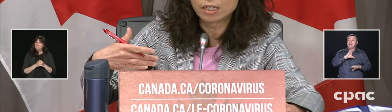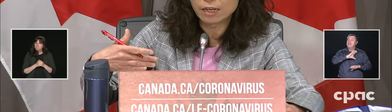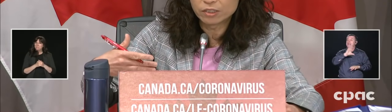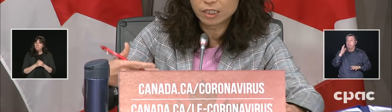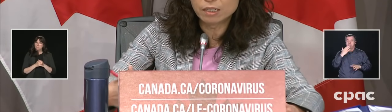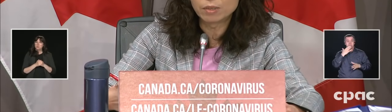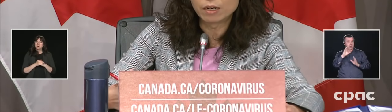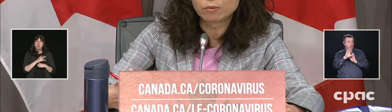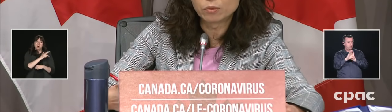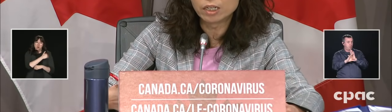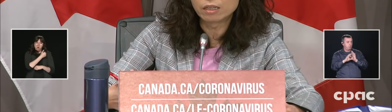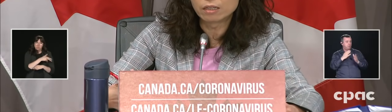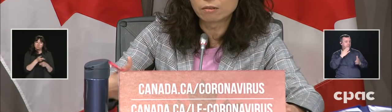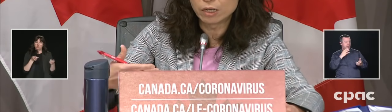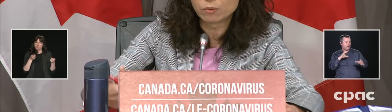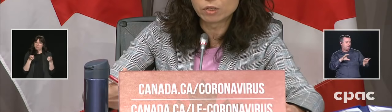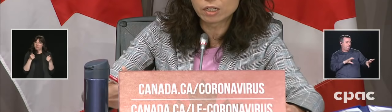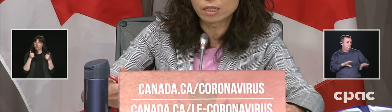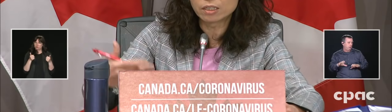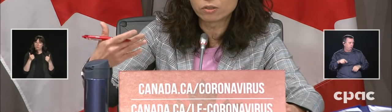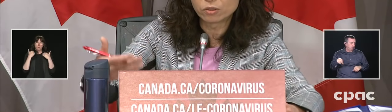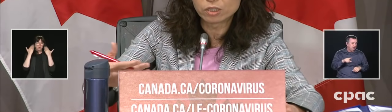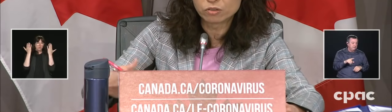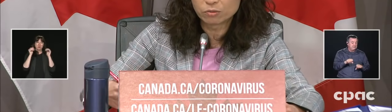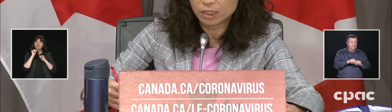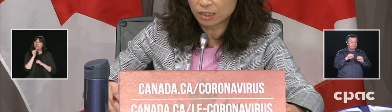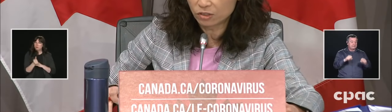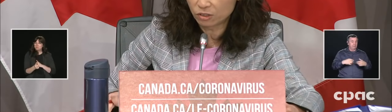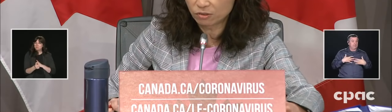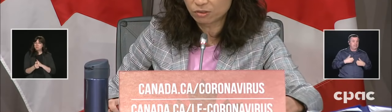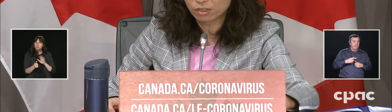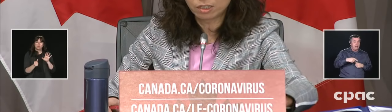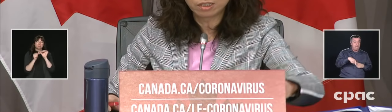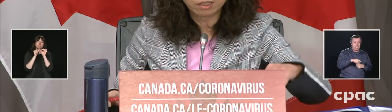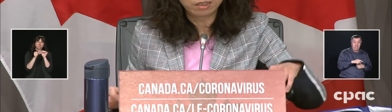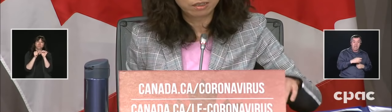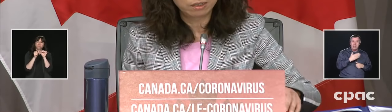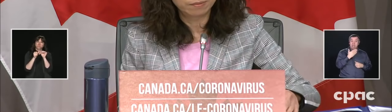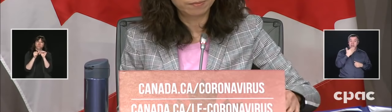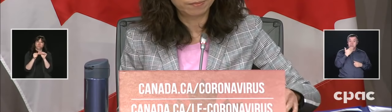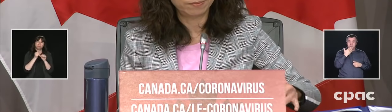just have to keep up with the great work that you're all contributing to.